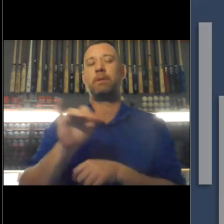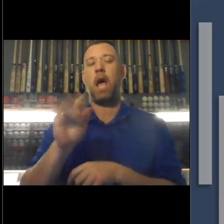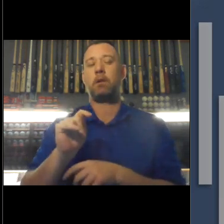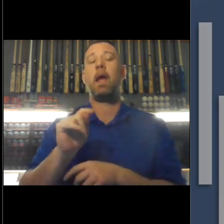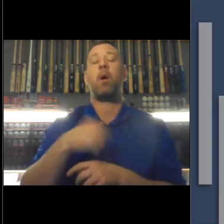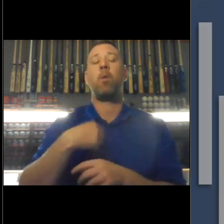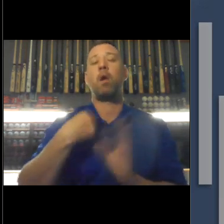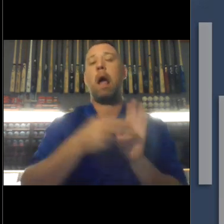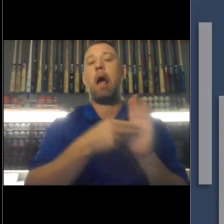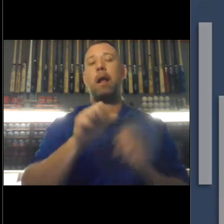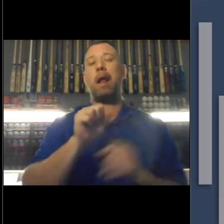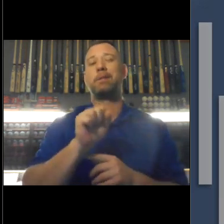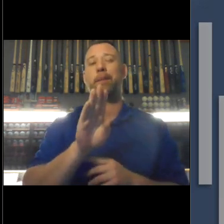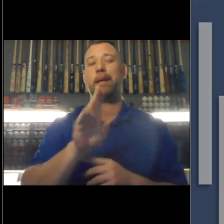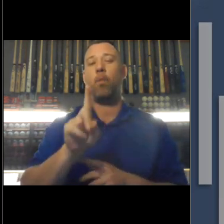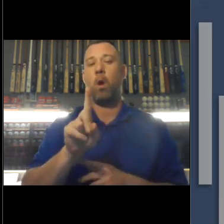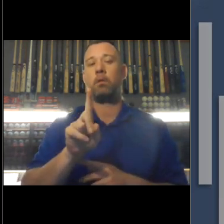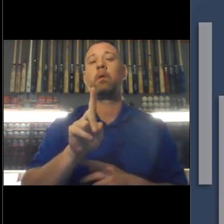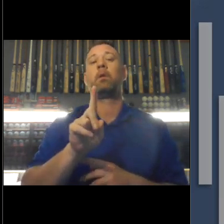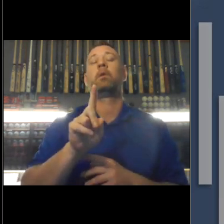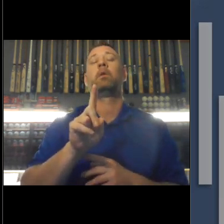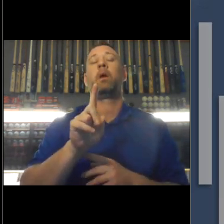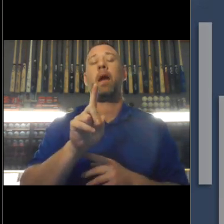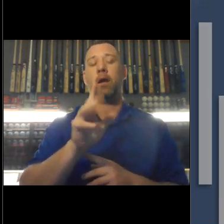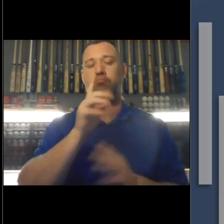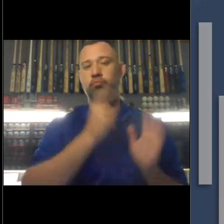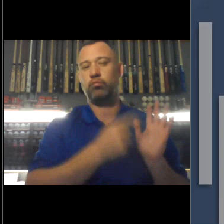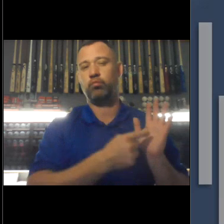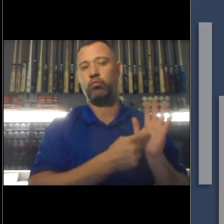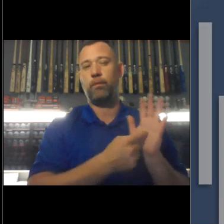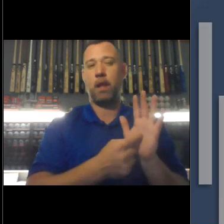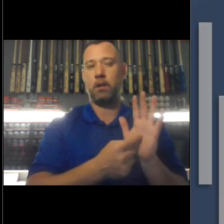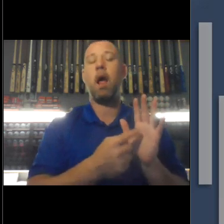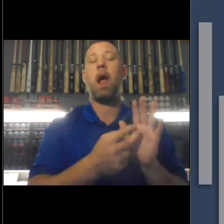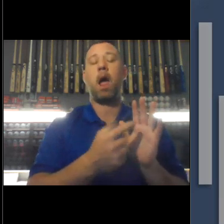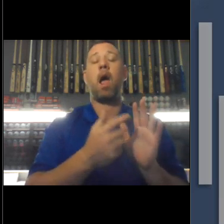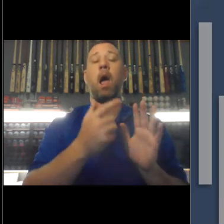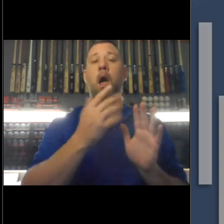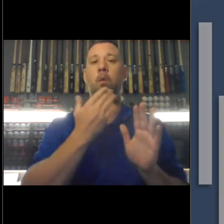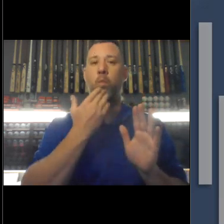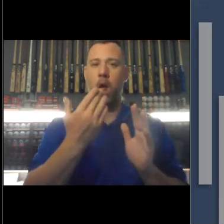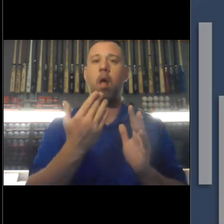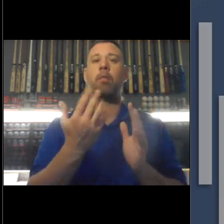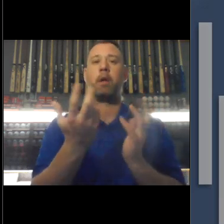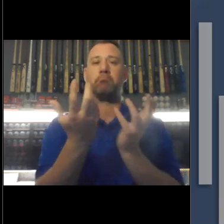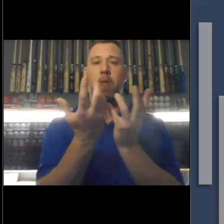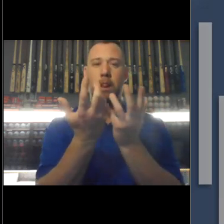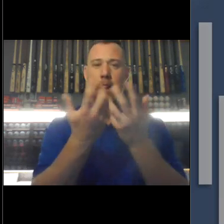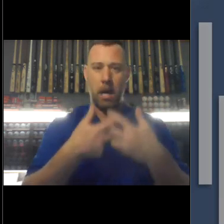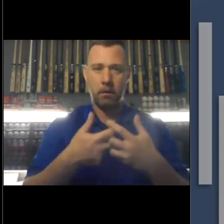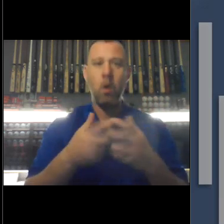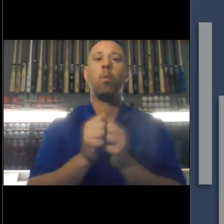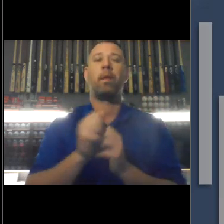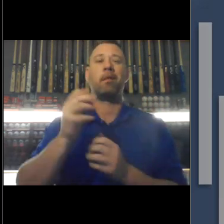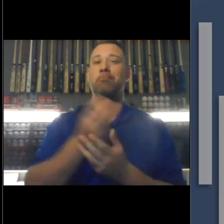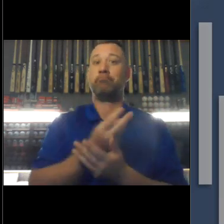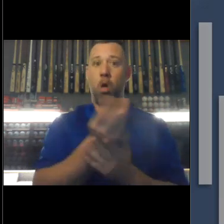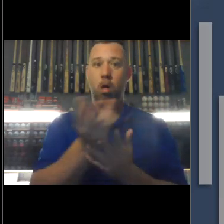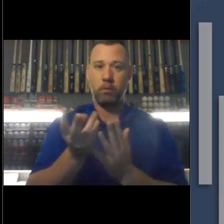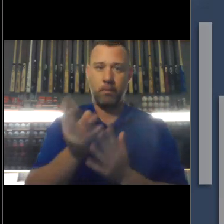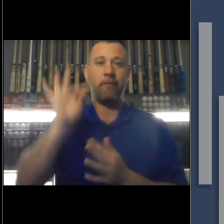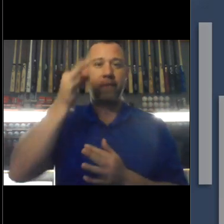SB1 program guidelines updates and reflect on how well they align with the multiple federal funding opportunities that are